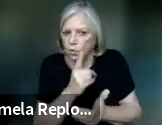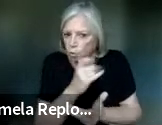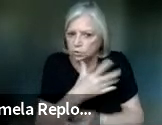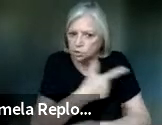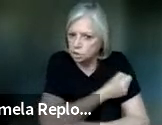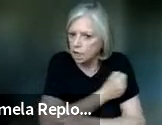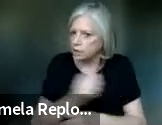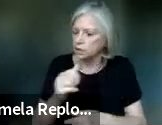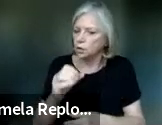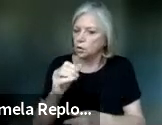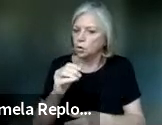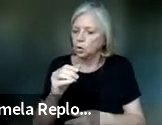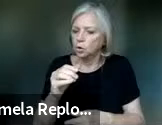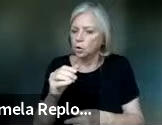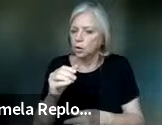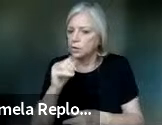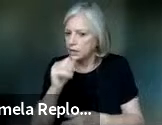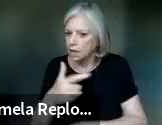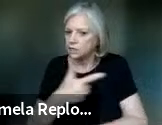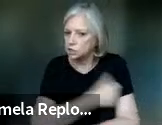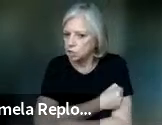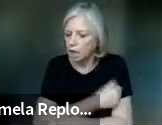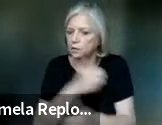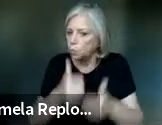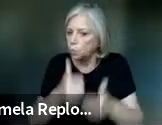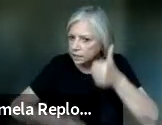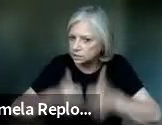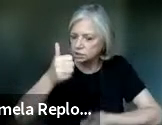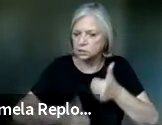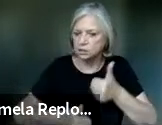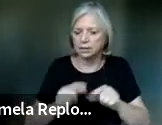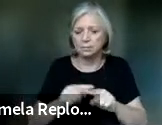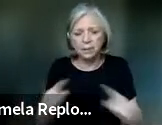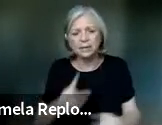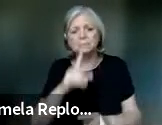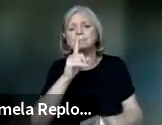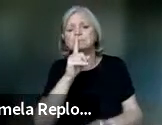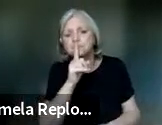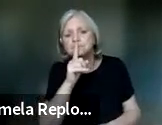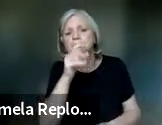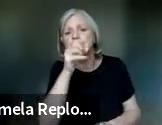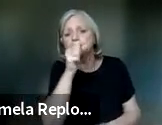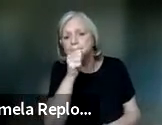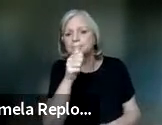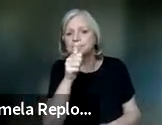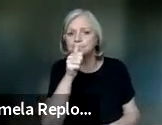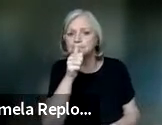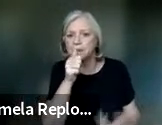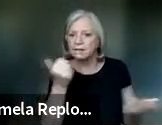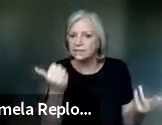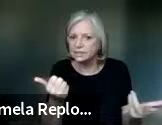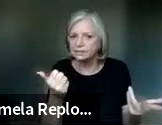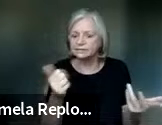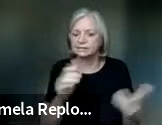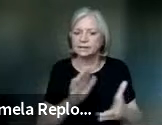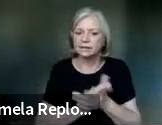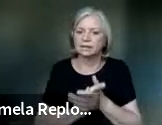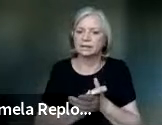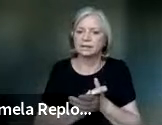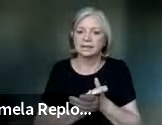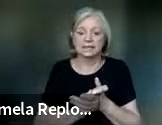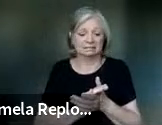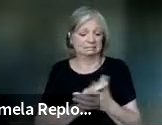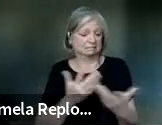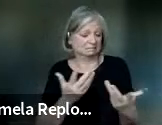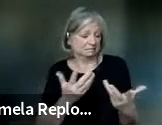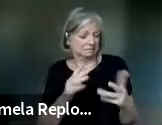or who's not, but then there's this threshold question about privacy and what people are being willing to share or not. So any final